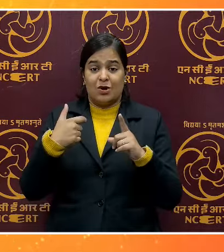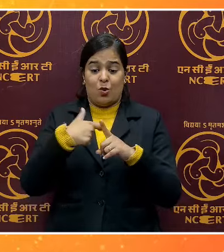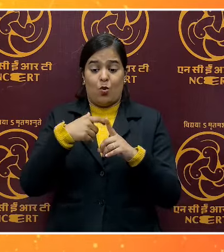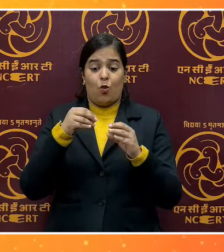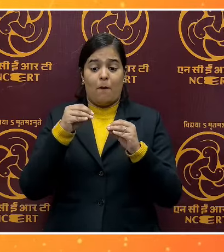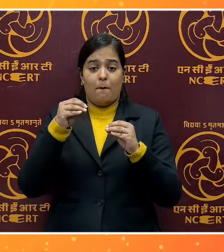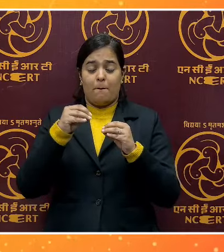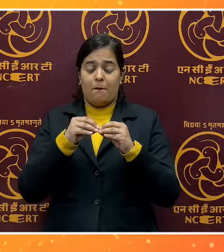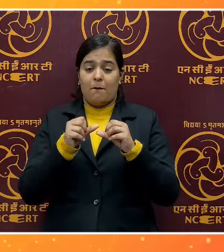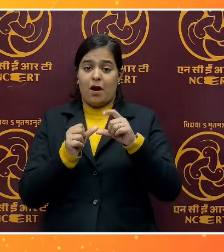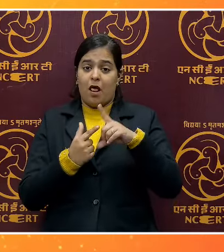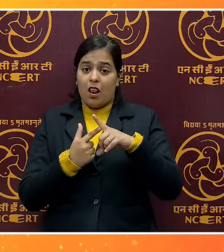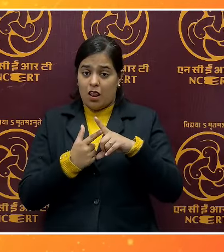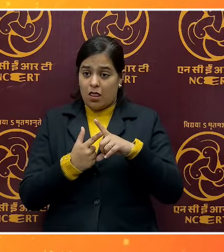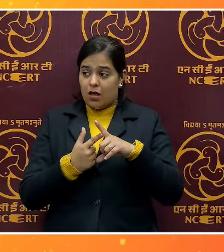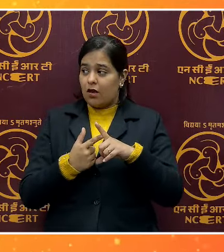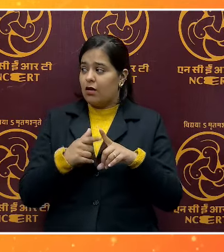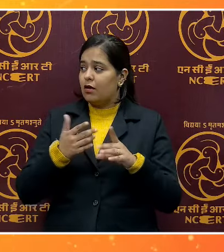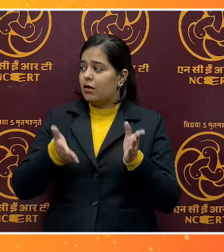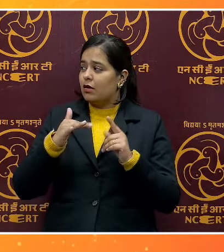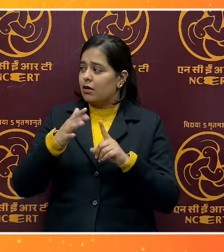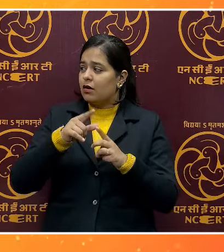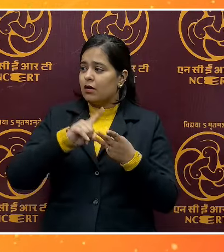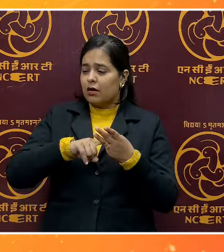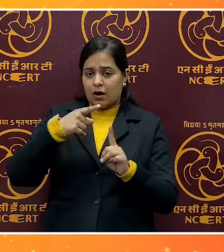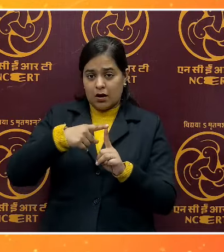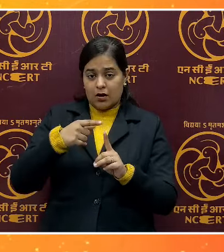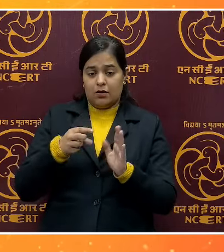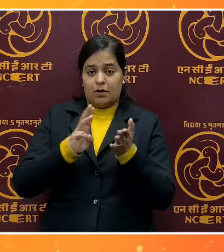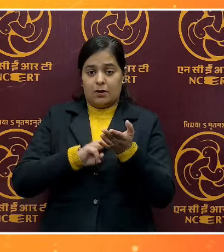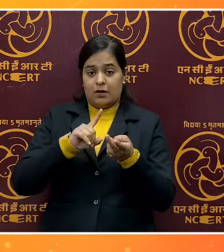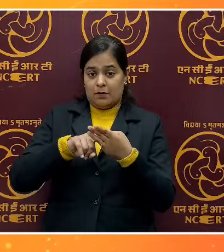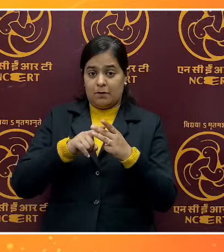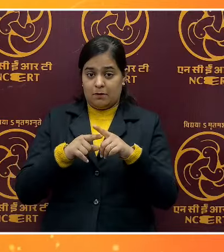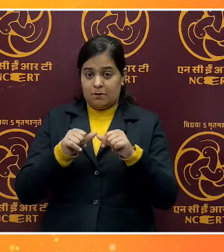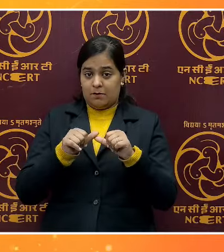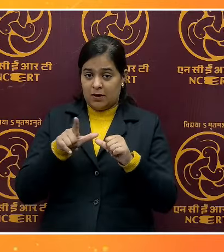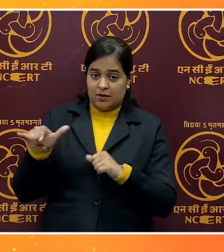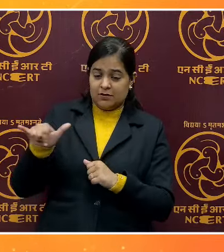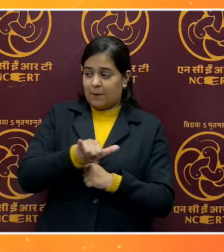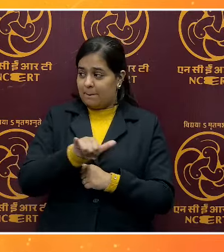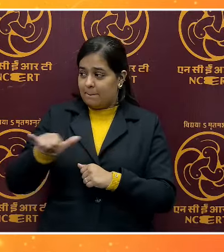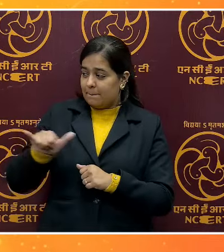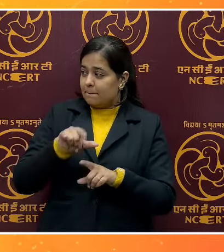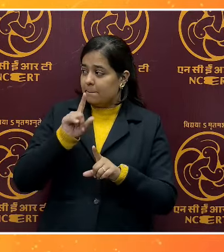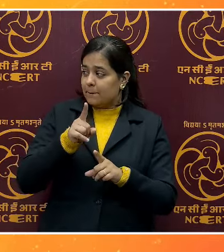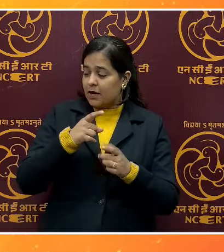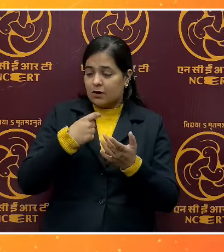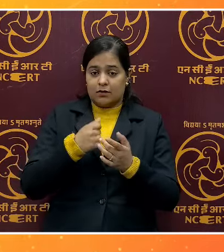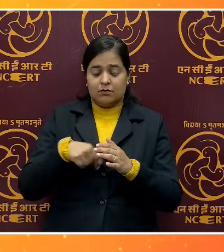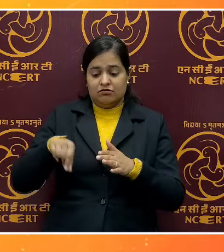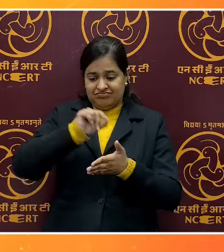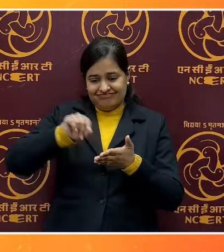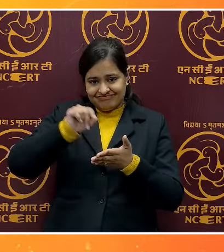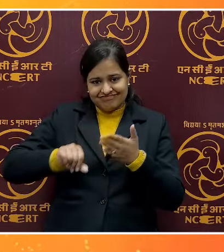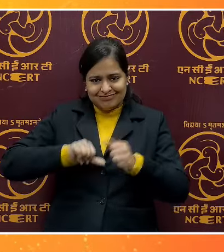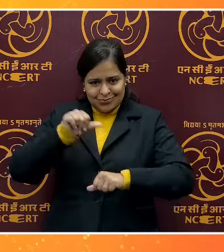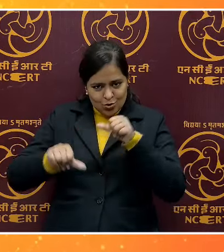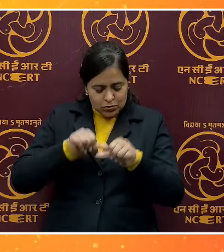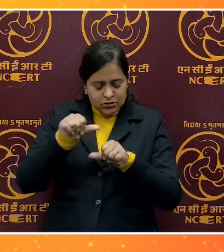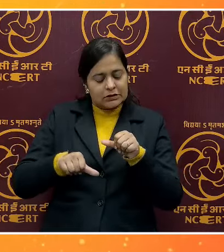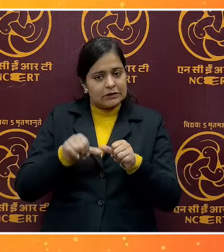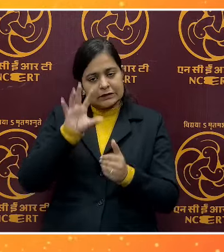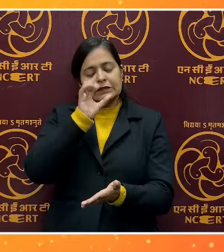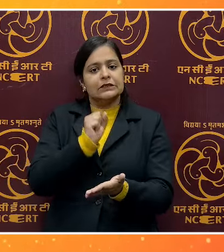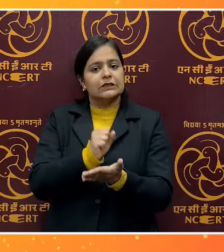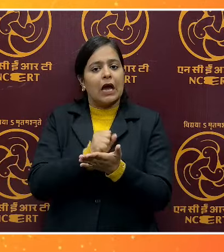as cobaltate. Metal is same, but the writing process that to be